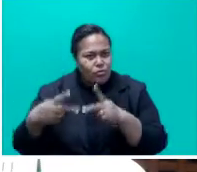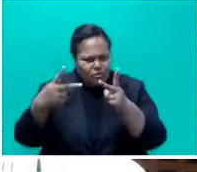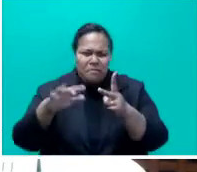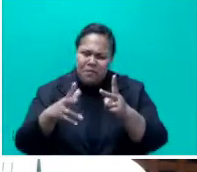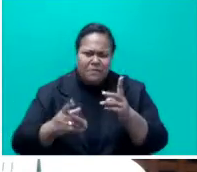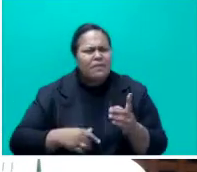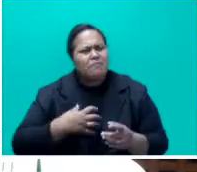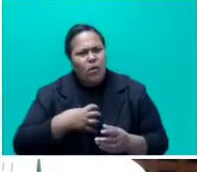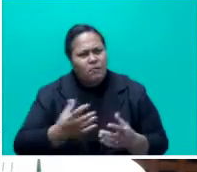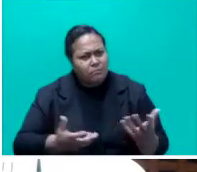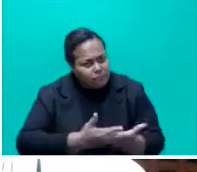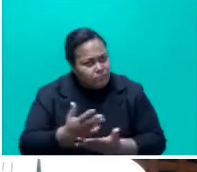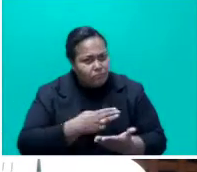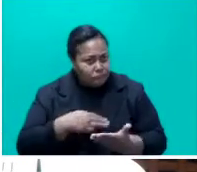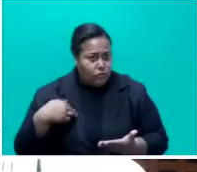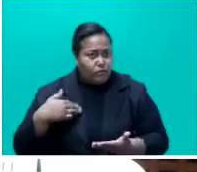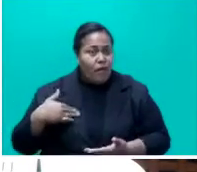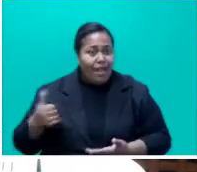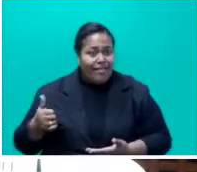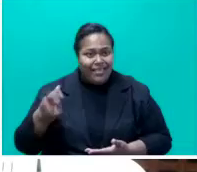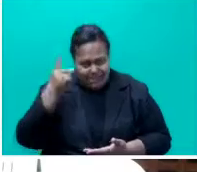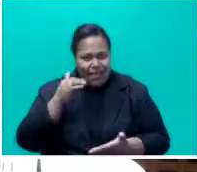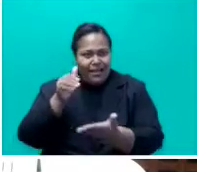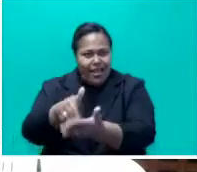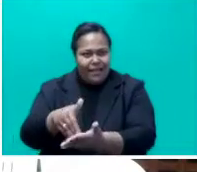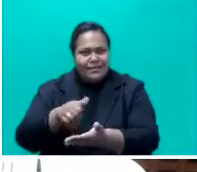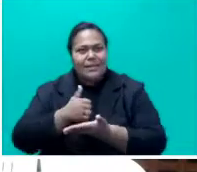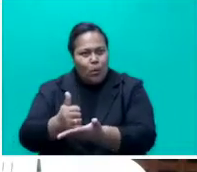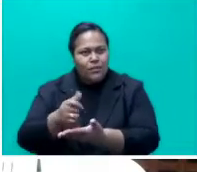too, particularly with the Ministry for Health, particularly with